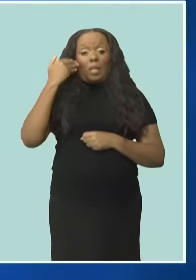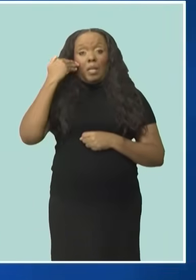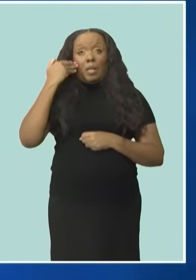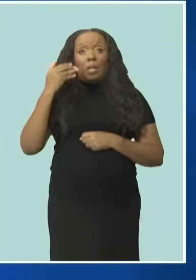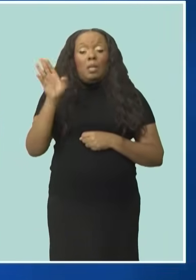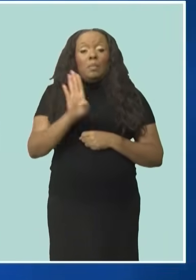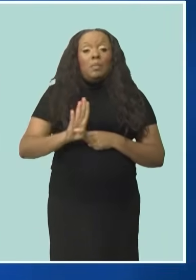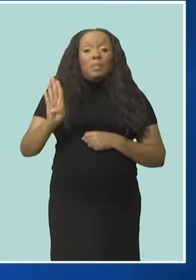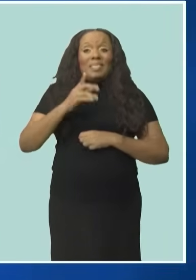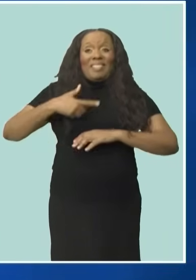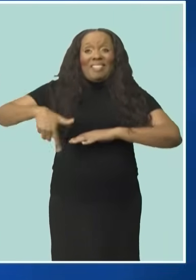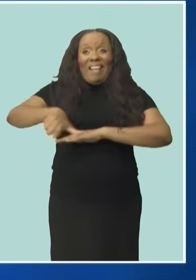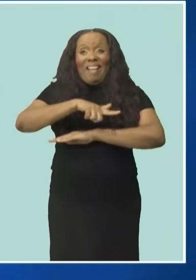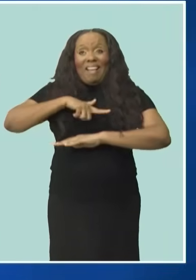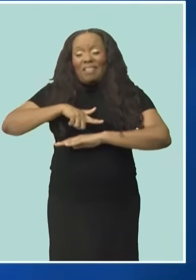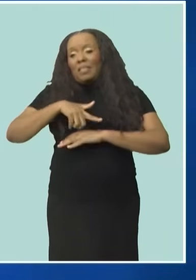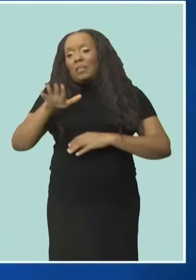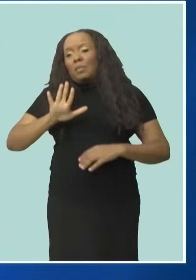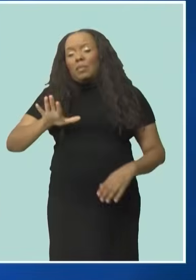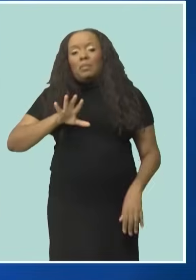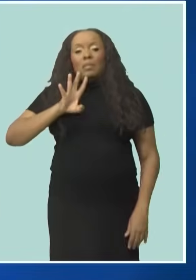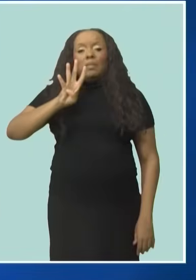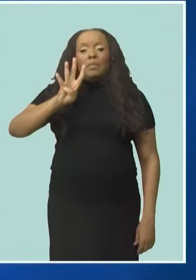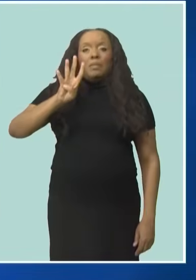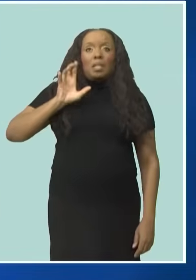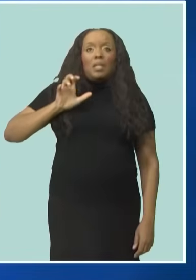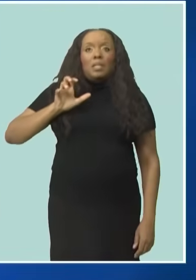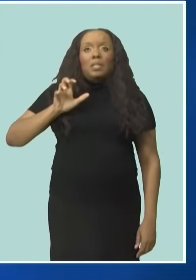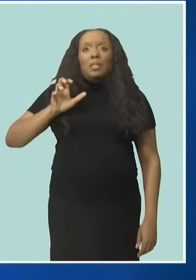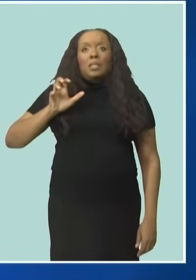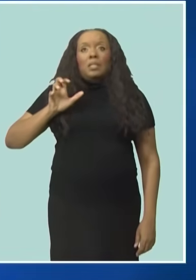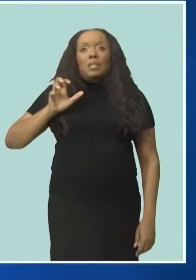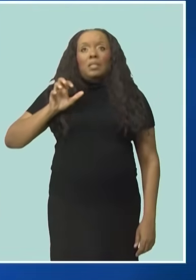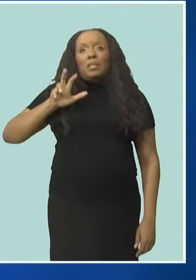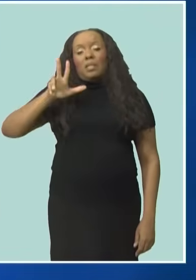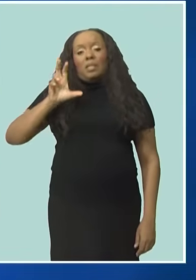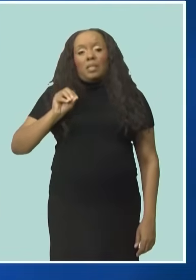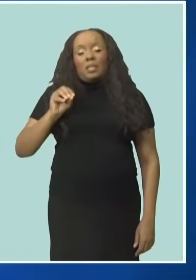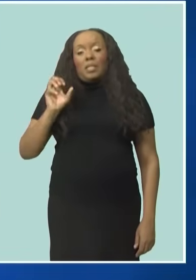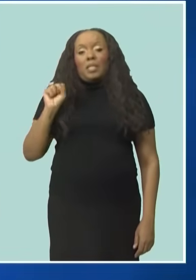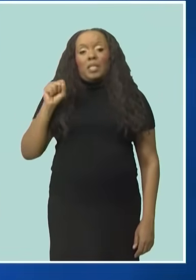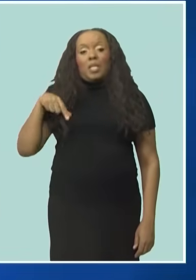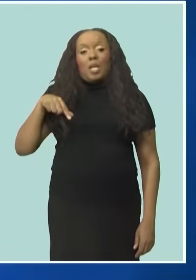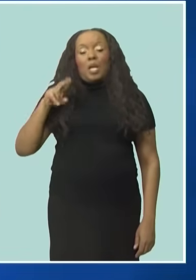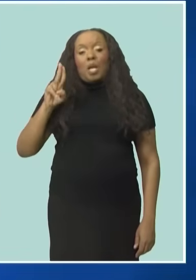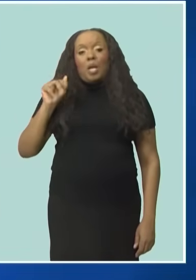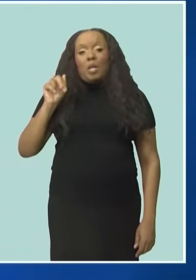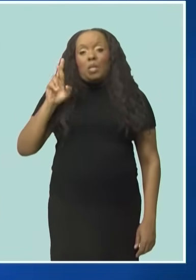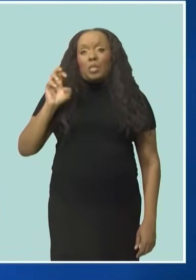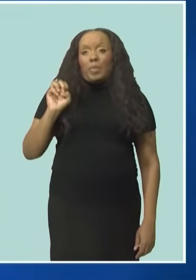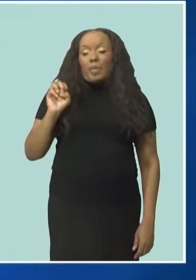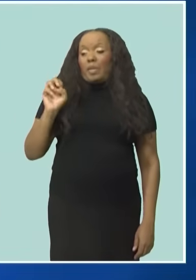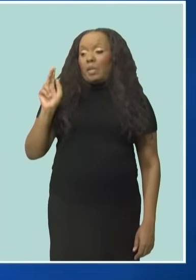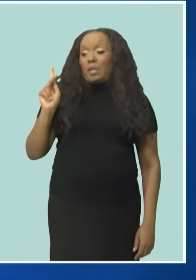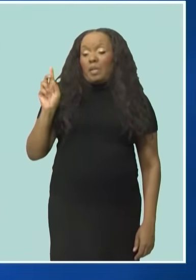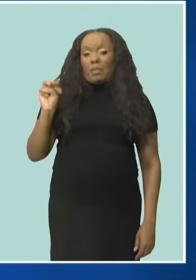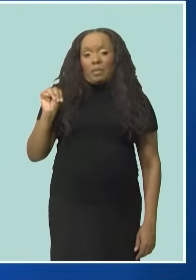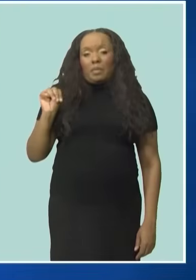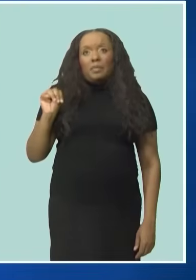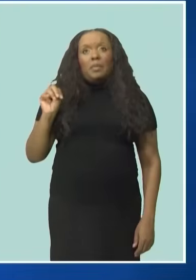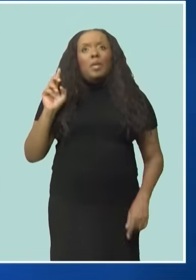Barbados' land area is about 430 square kilometers, so that you begin to understand